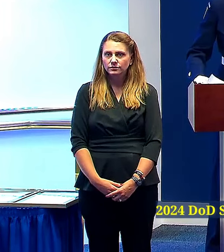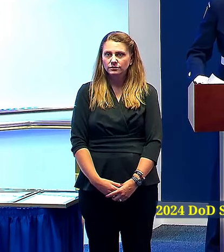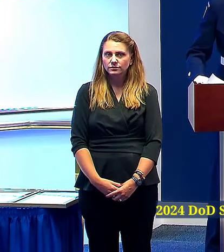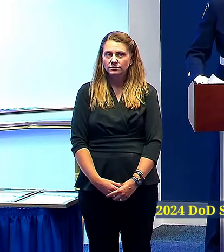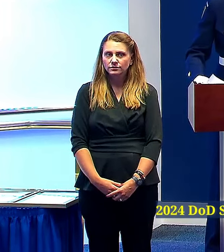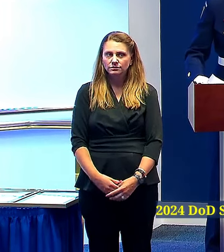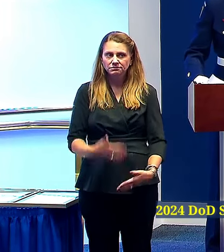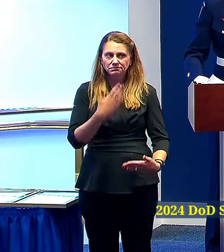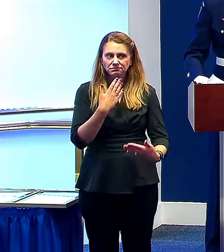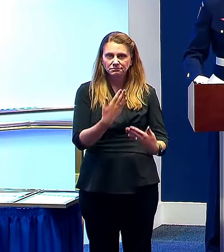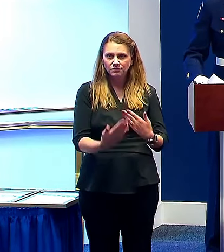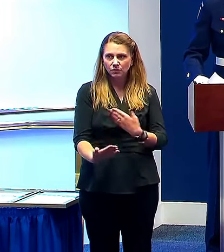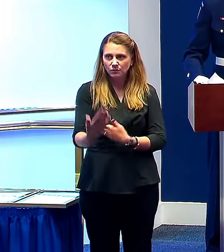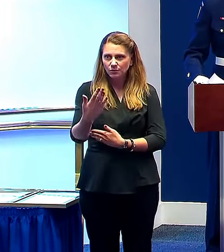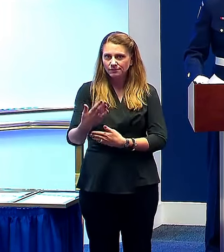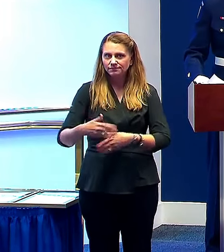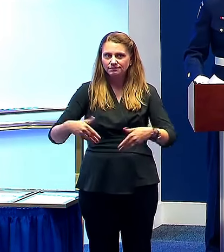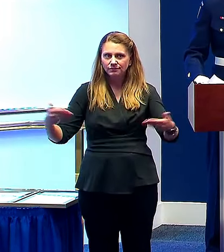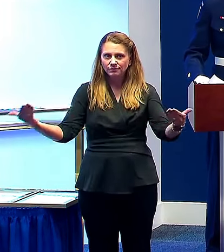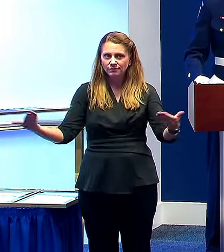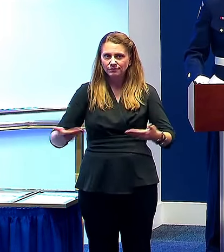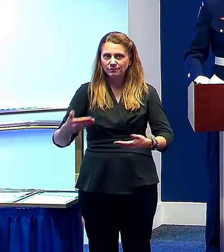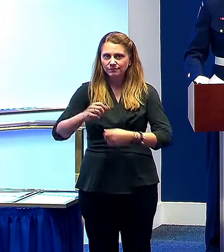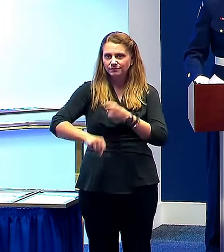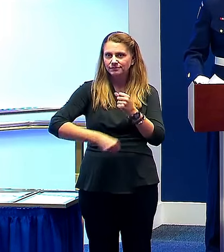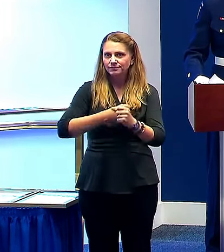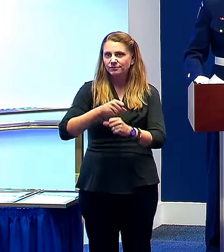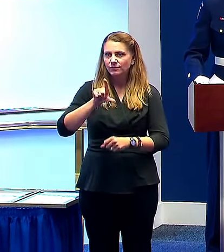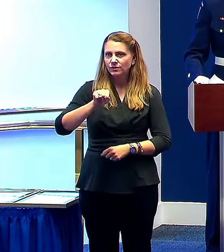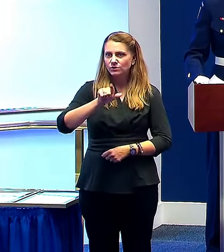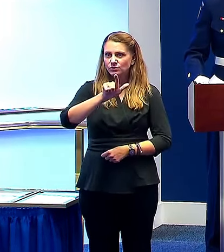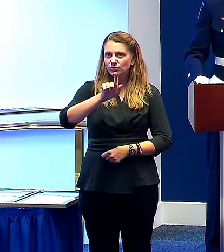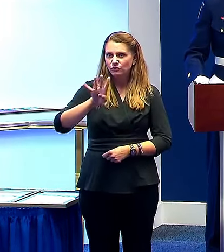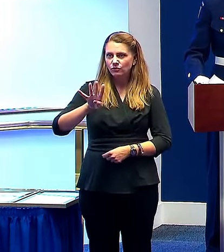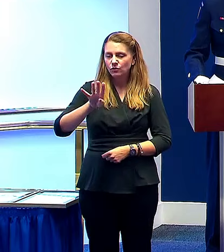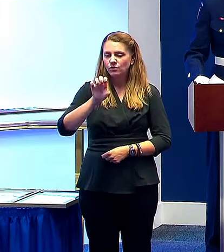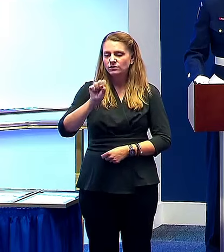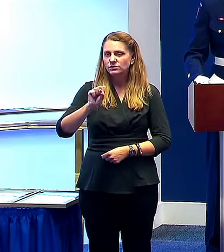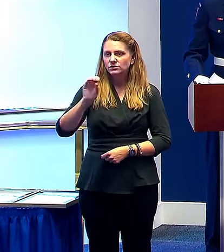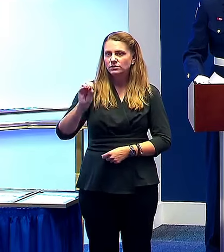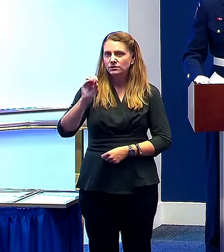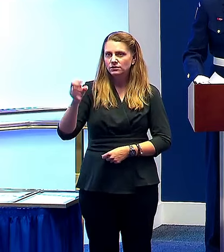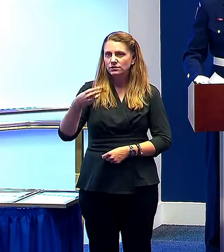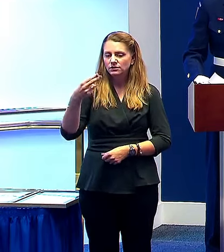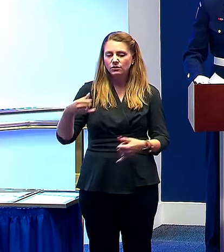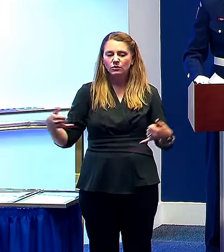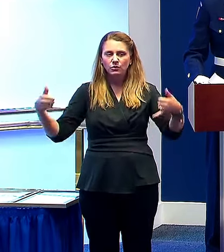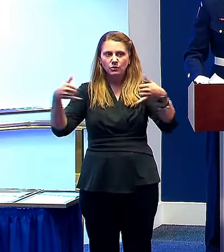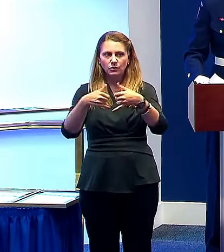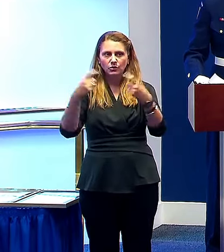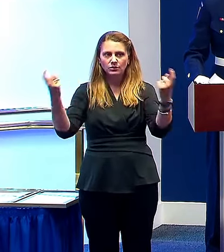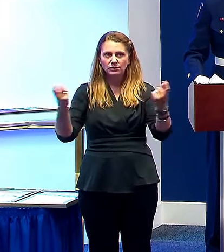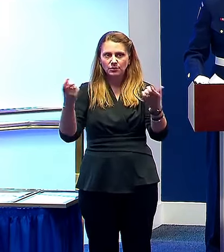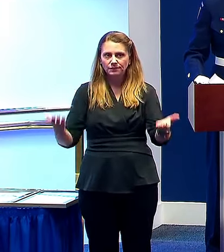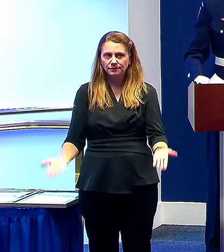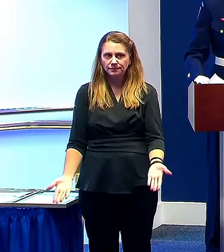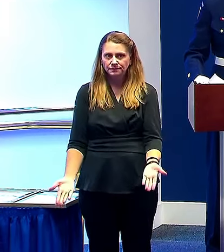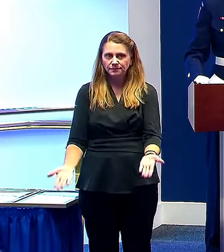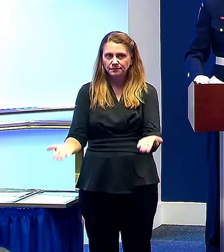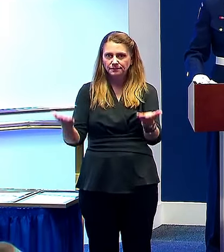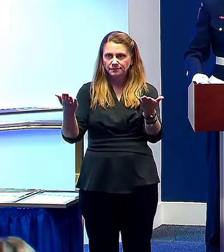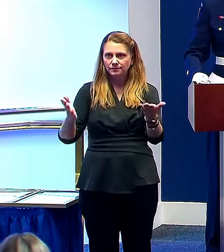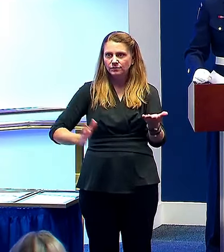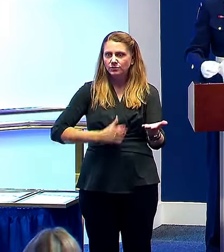Good morning, ladies and gentlemen, and welcome to the 2024 Spirit of Hope Awards ceremony. Please stand for the arrival of the official